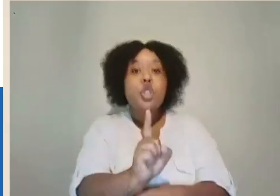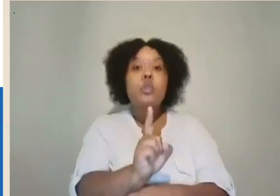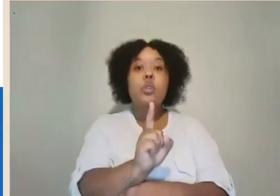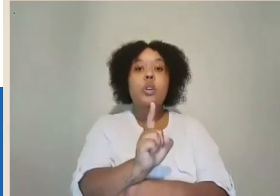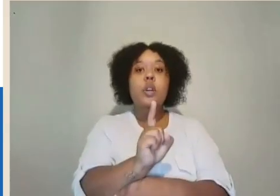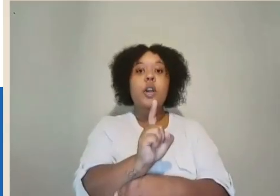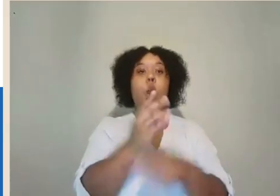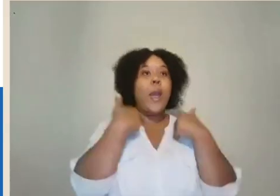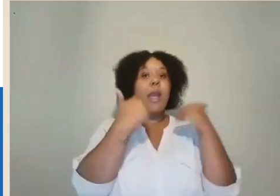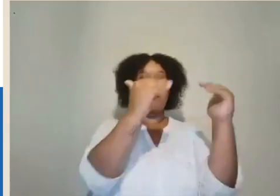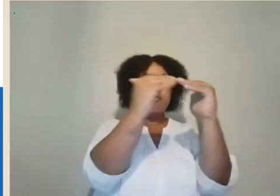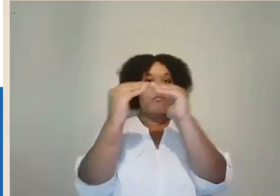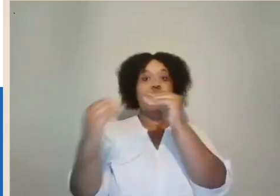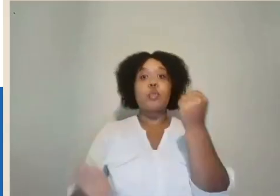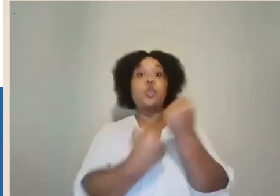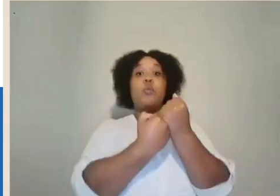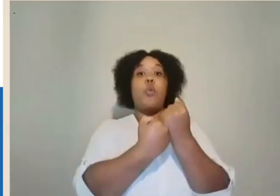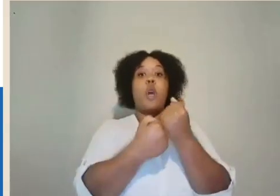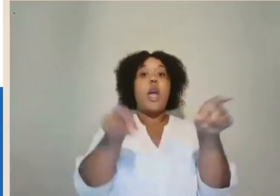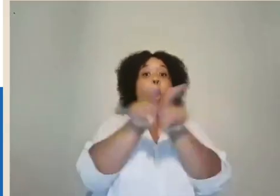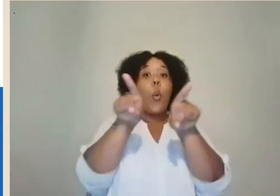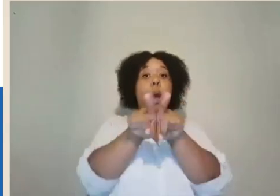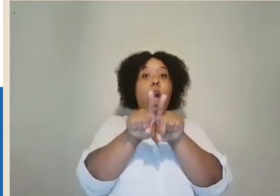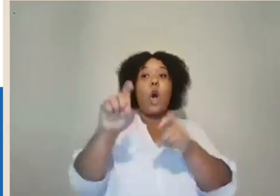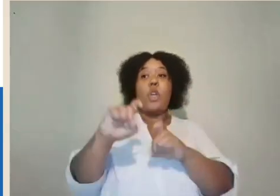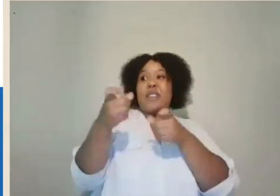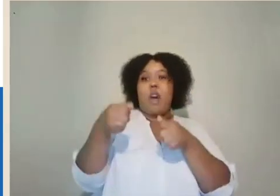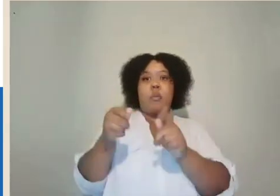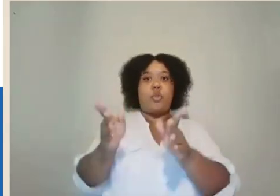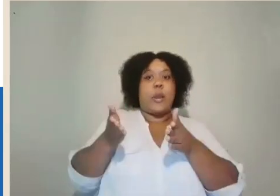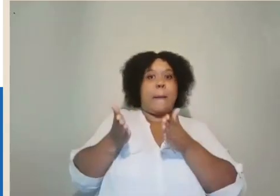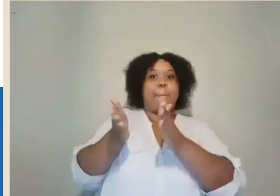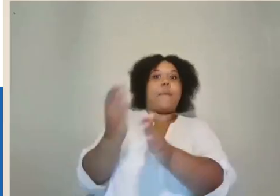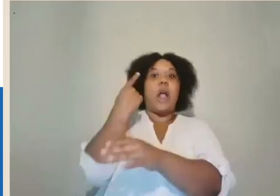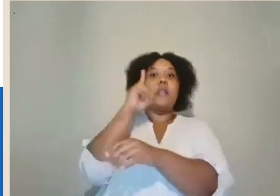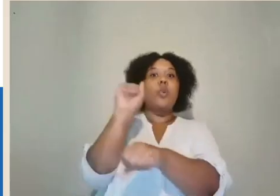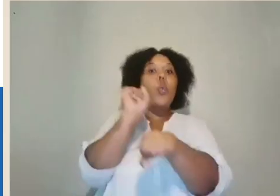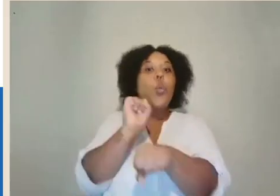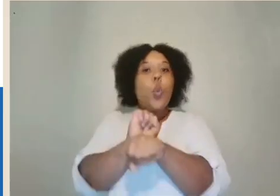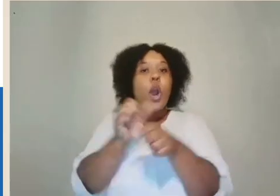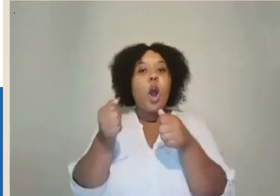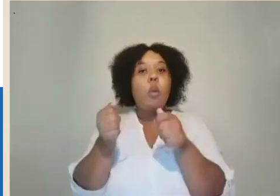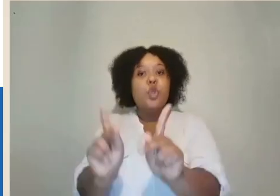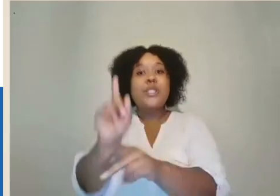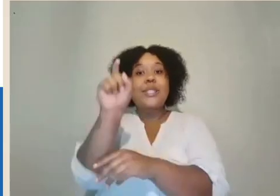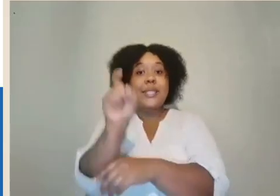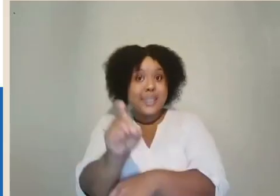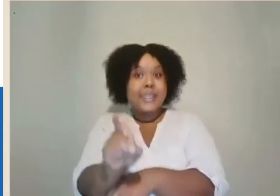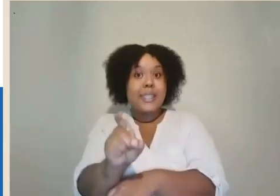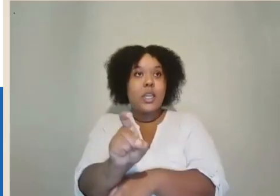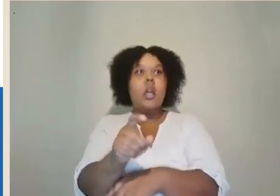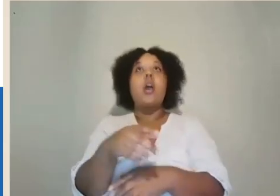providing equitable supports, can we also provide a pathway for them to get those working opportunities that are needed? Because again, we